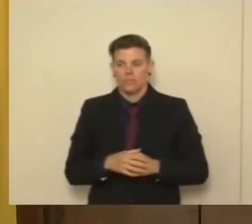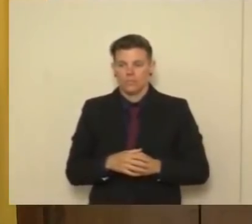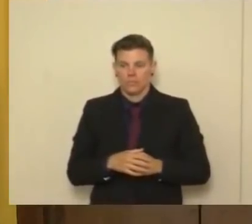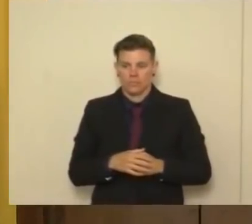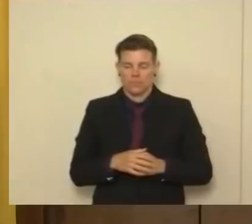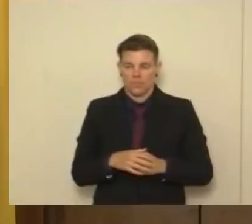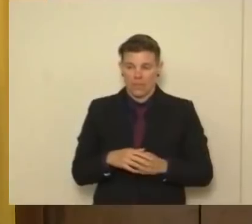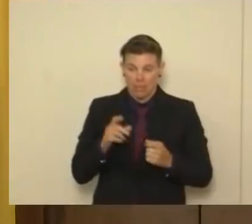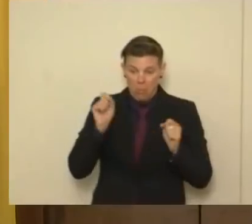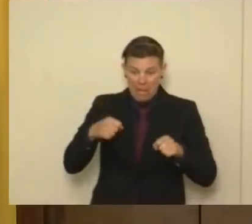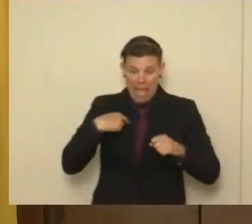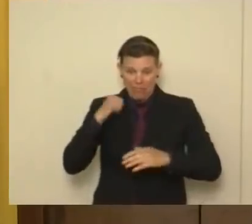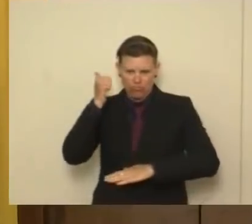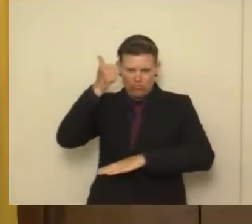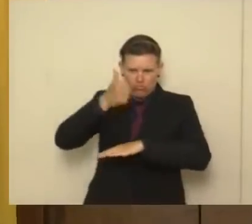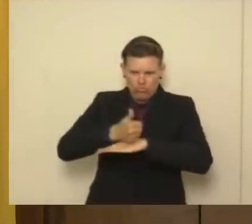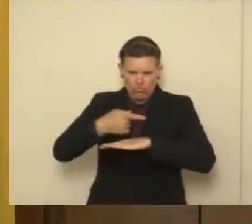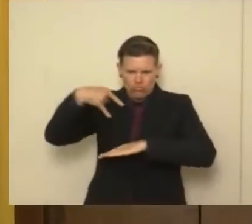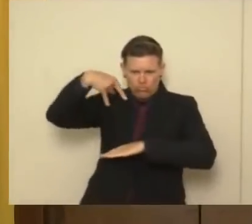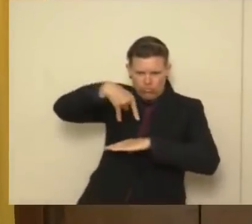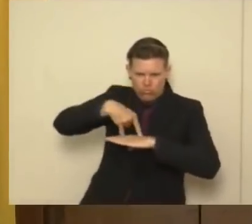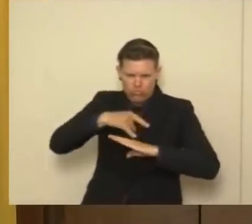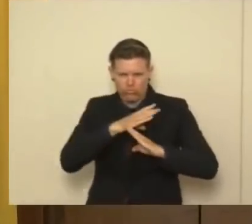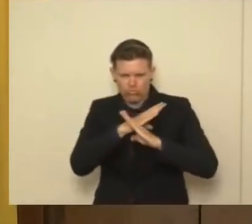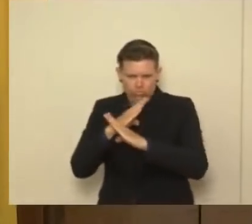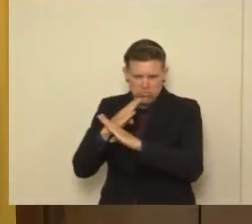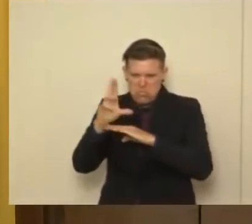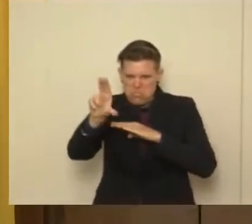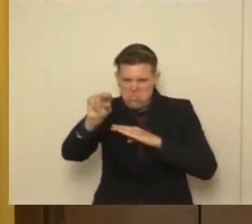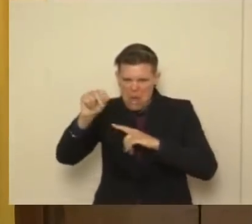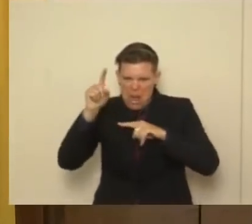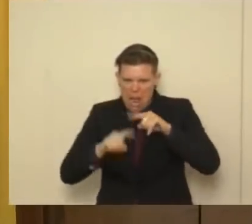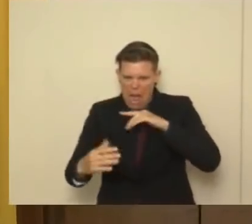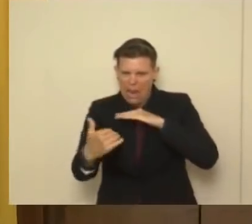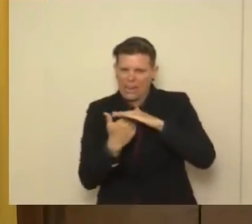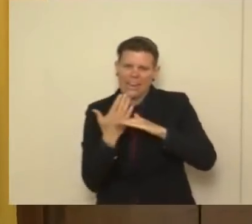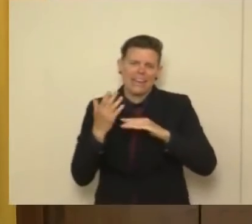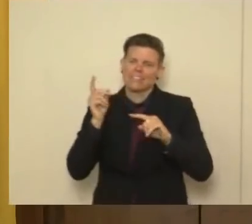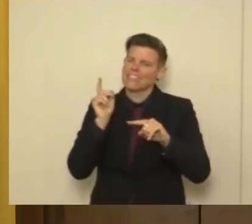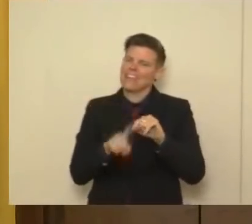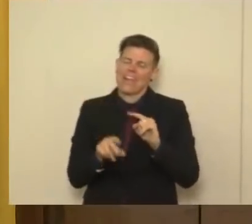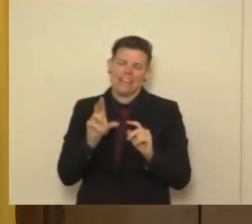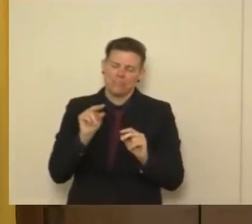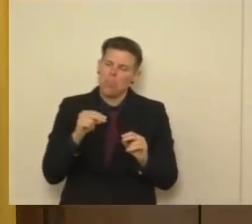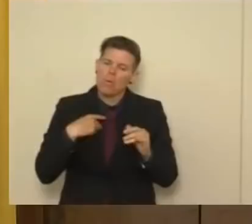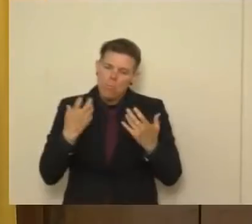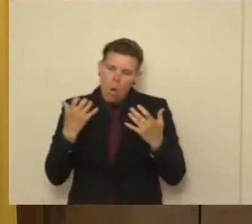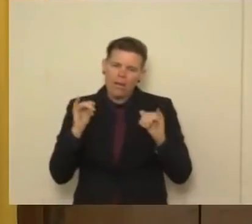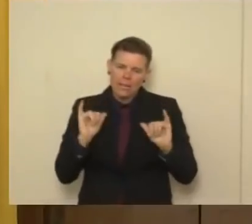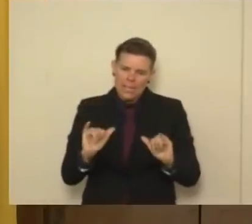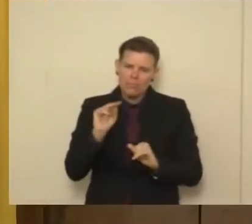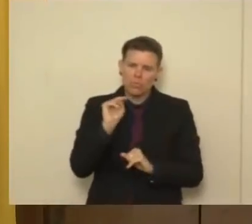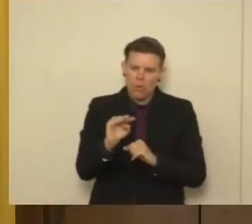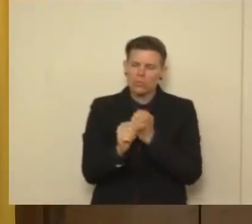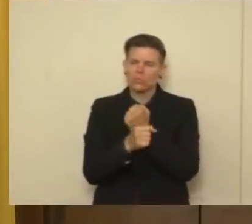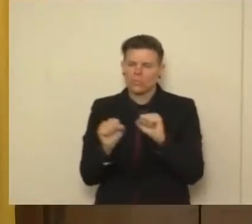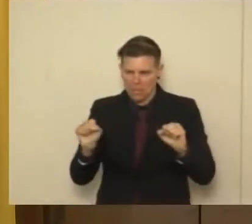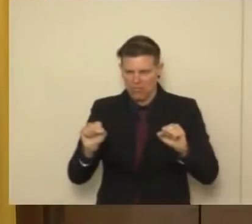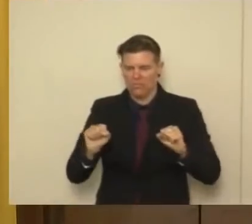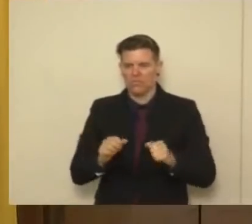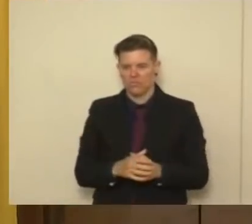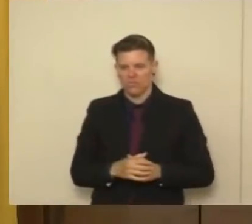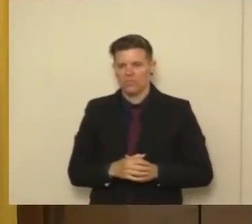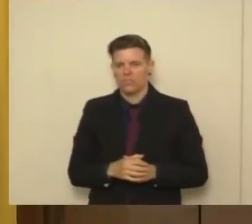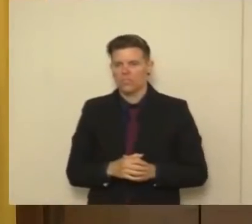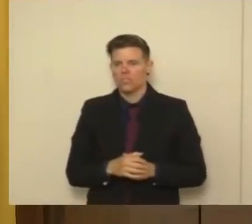There are not. We don't have those resources. It doesn't make any sense. We have to keep New Mexicans safe in a number of other ways. Yes, if you're